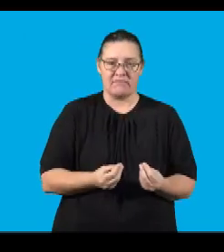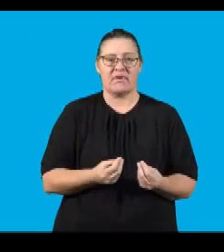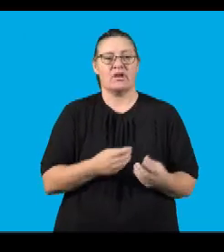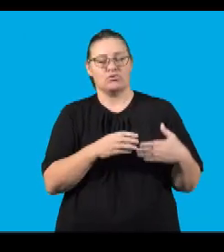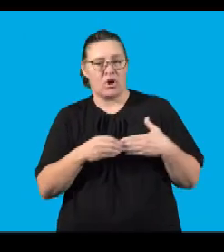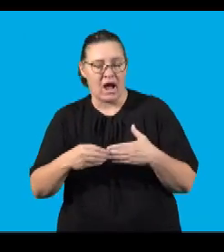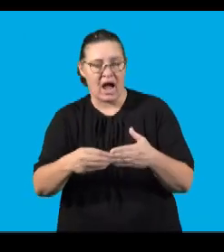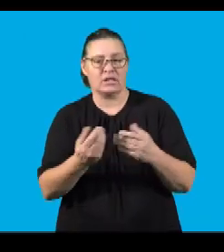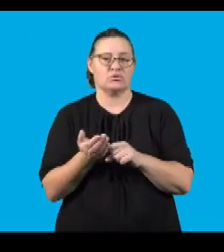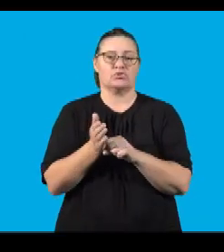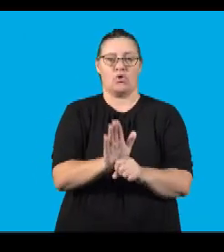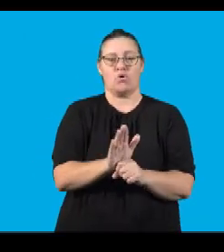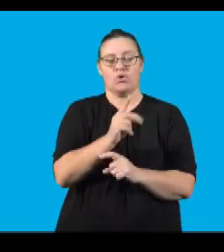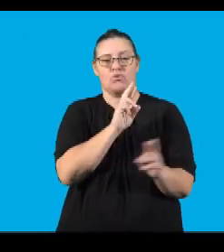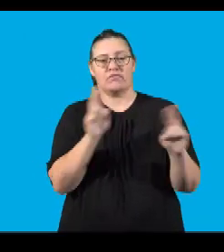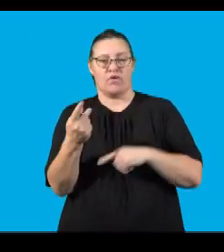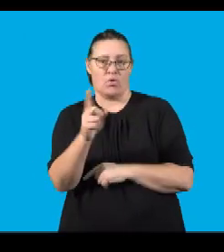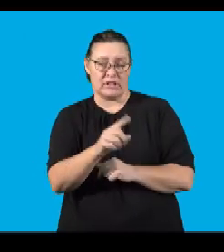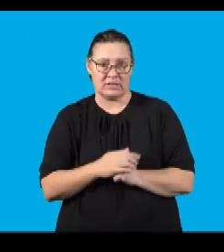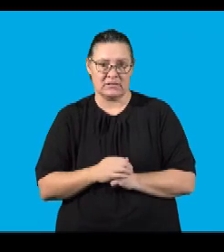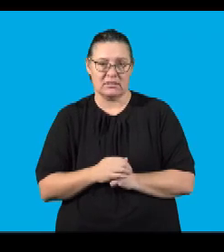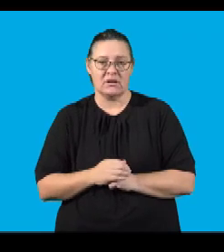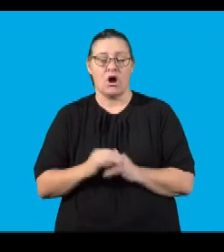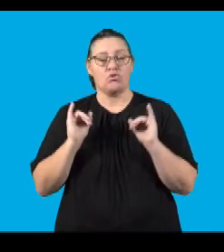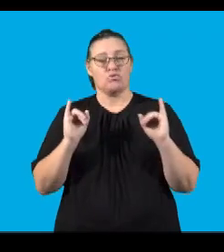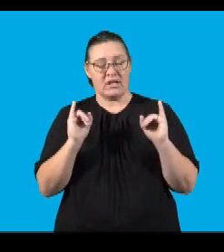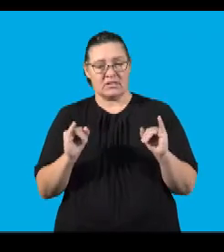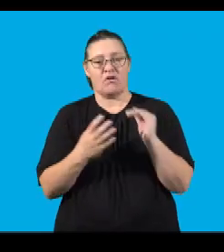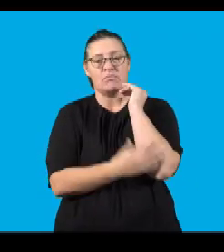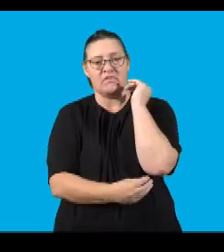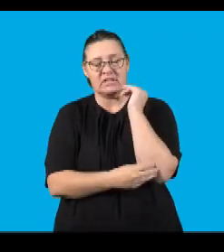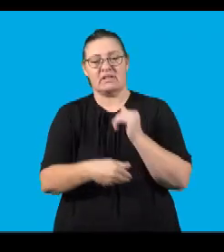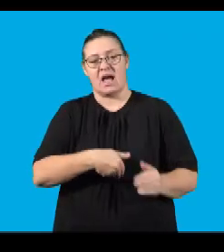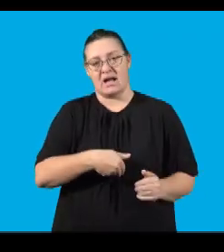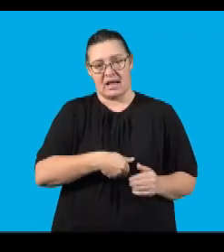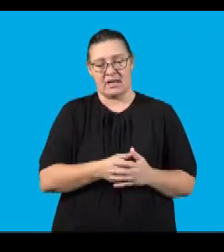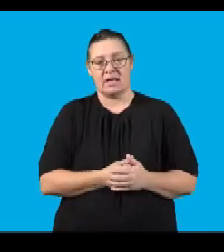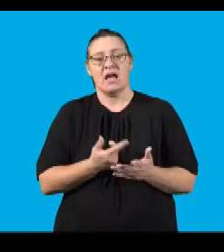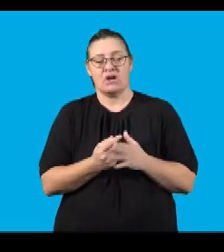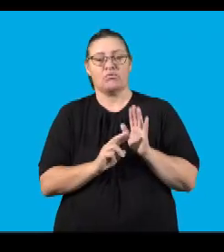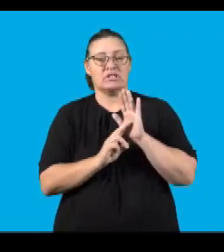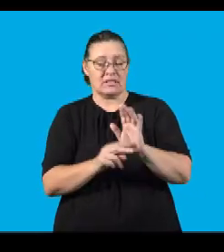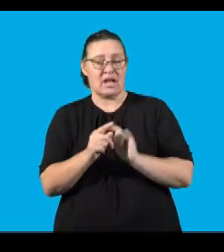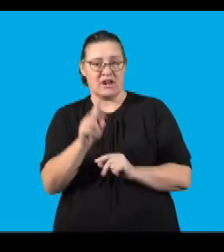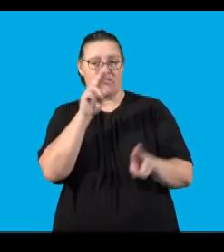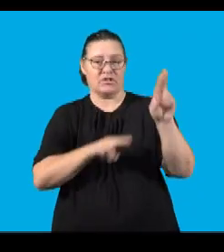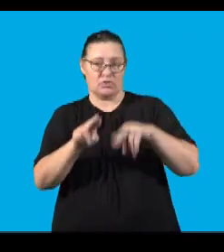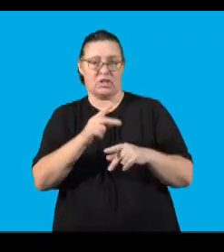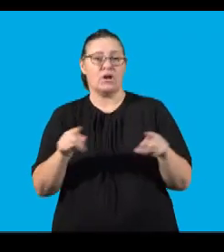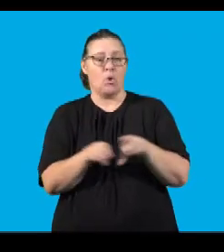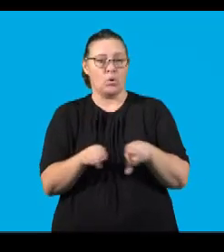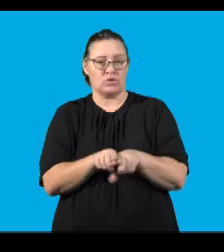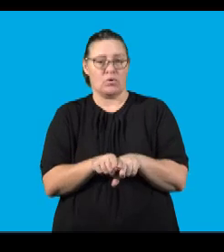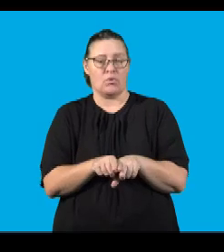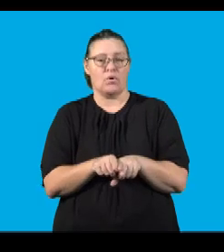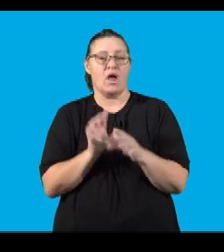to guide your answer to show what you are referring to? The crisis of poverty and hunger, of course, is presented in that visual. And